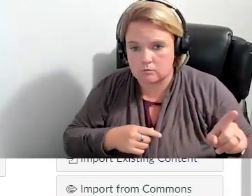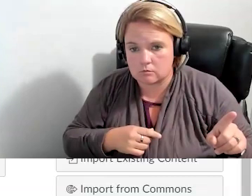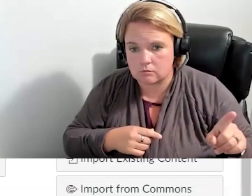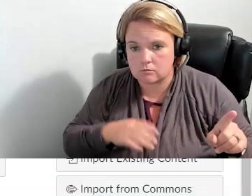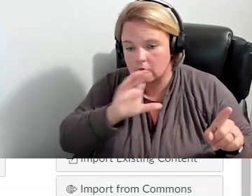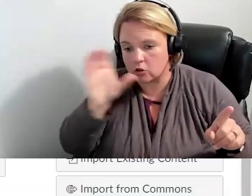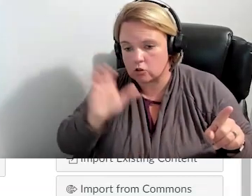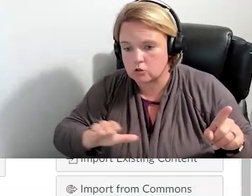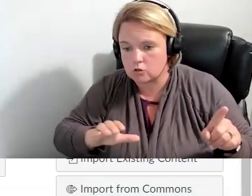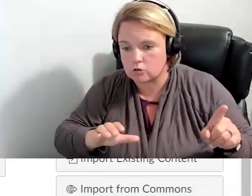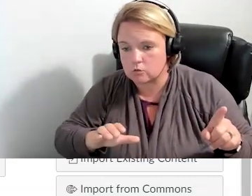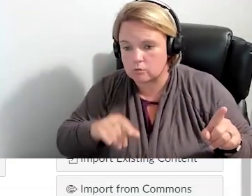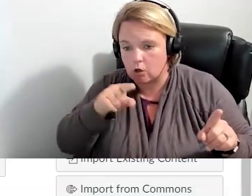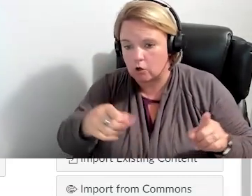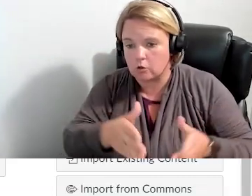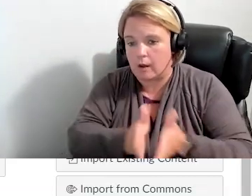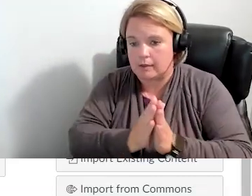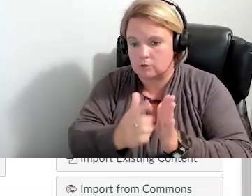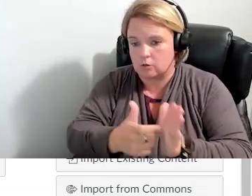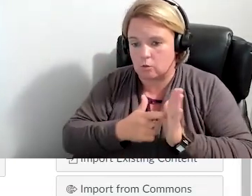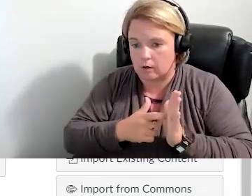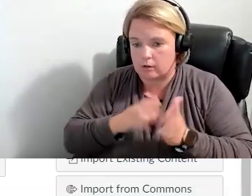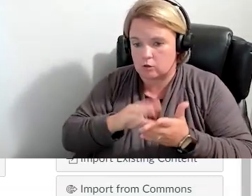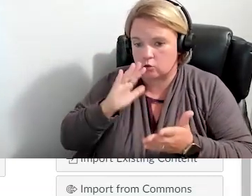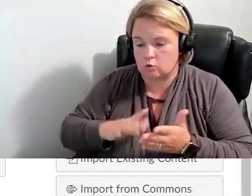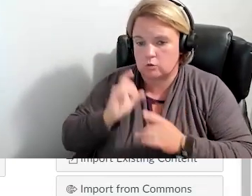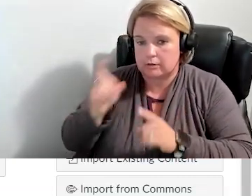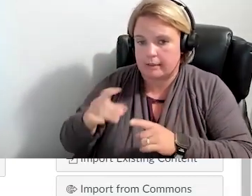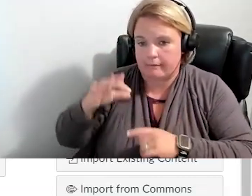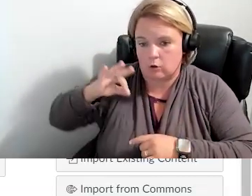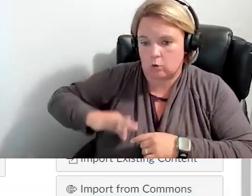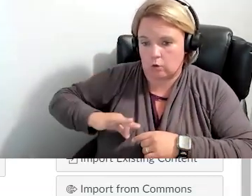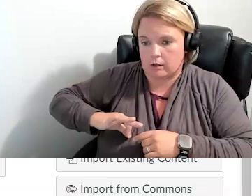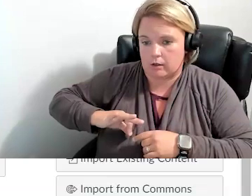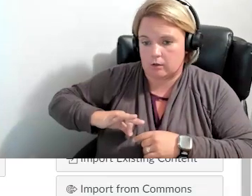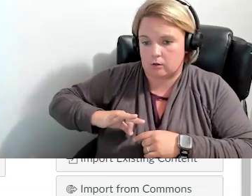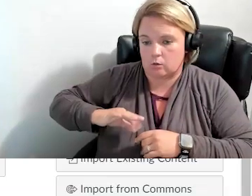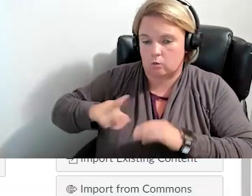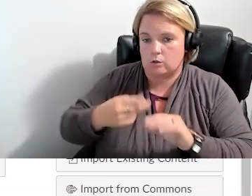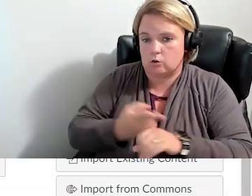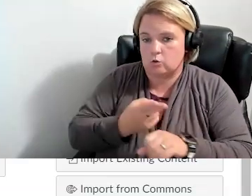are you asking / requiring that students give credit when using AI for any / all assignments?